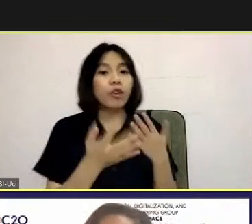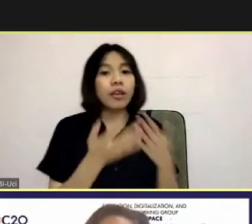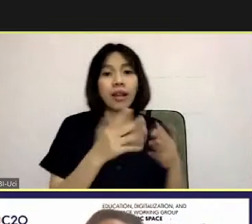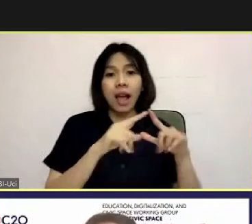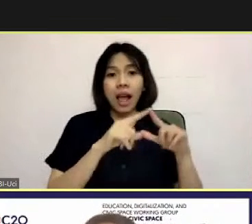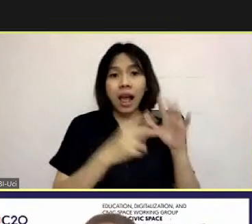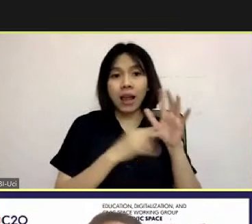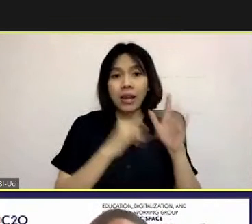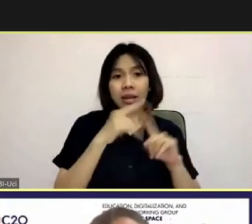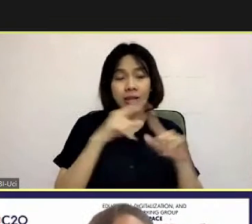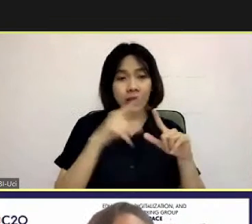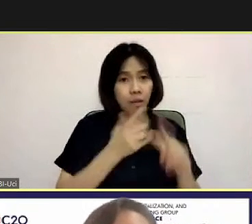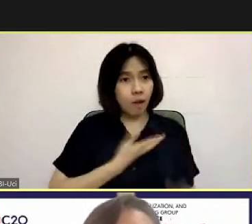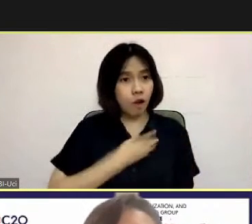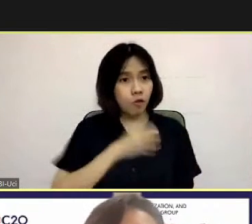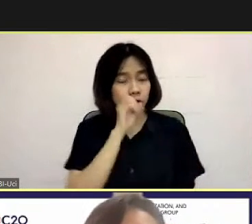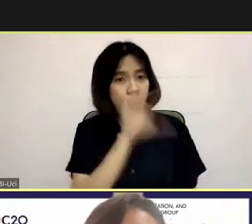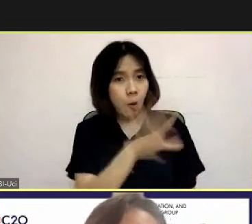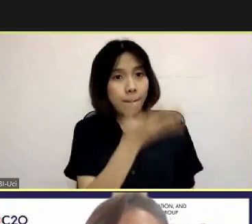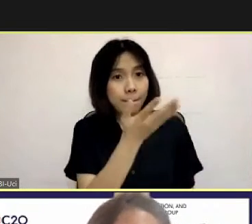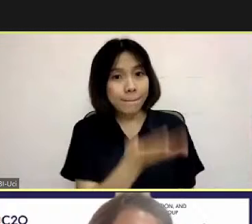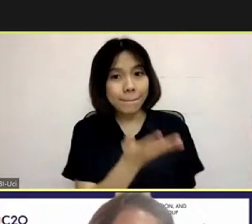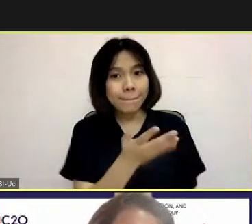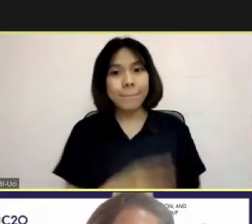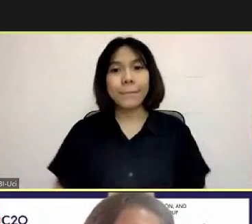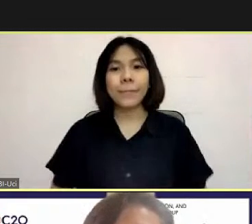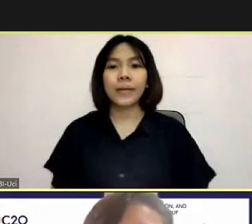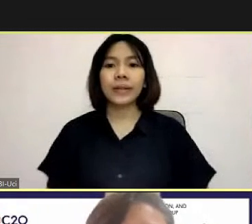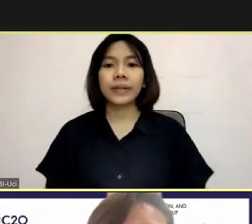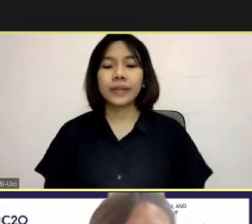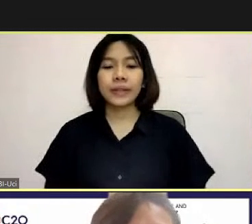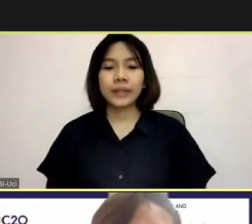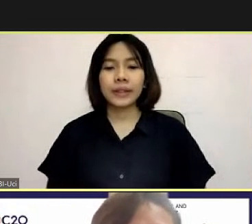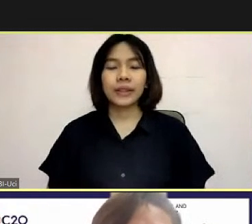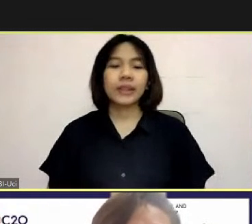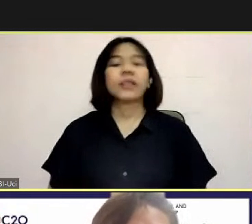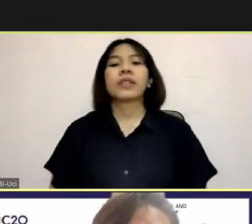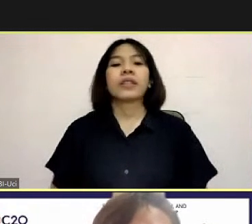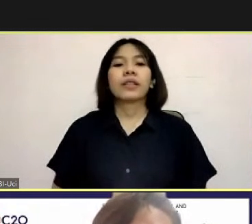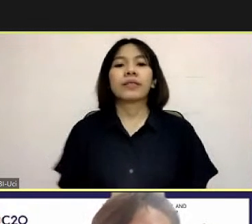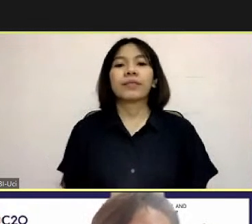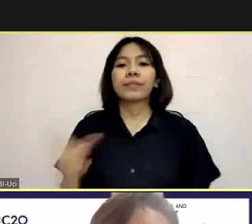Maybe Miss Anita can answer it right away.